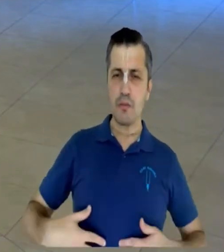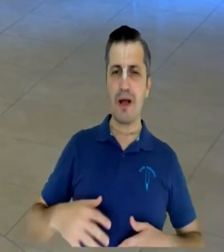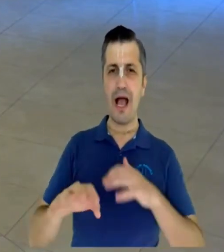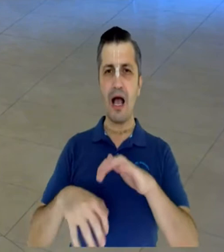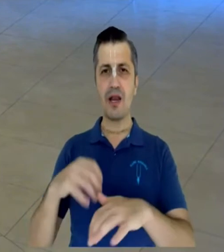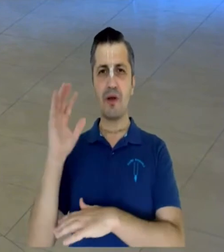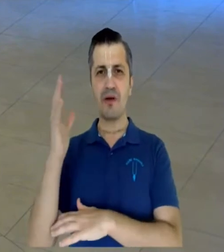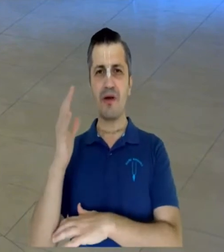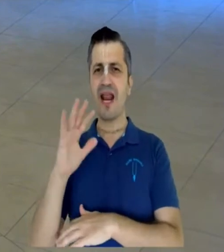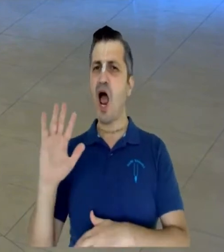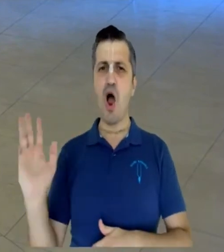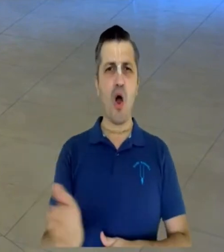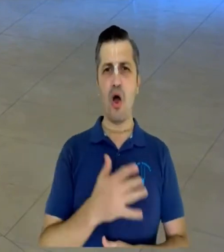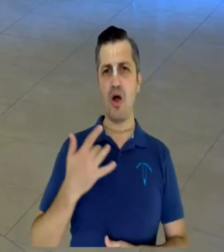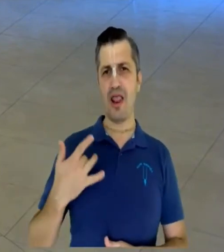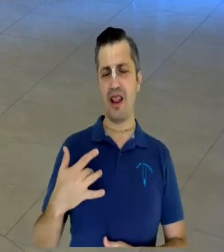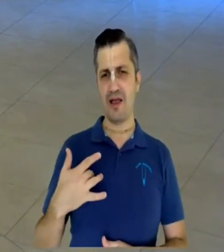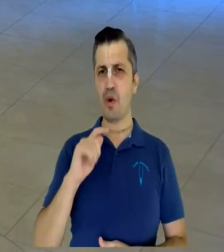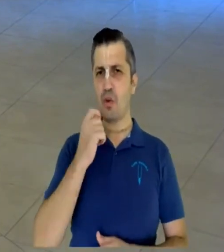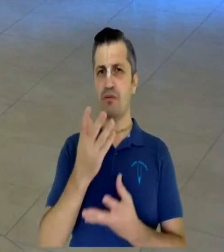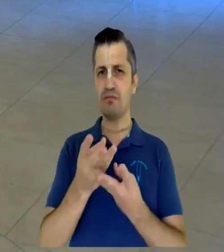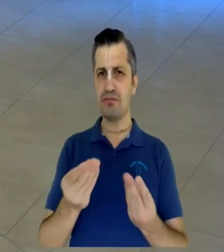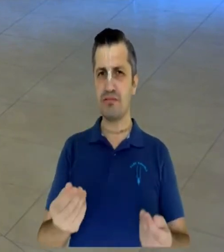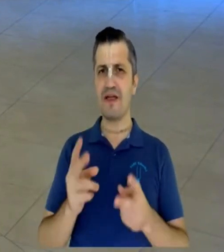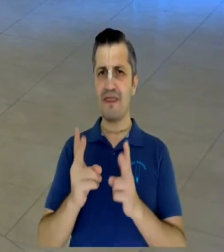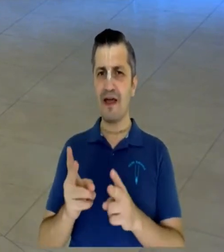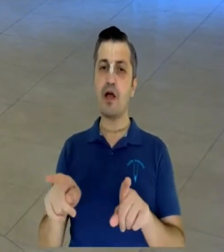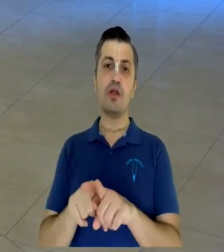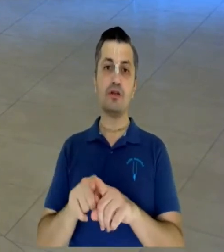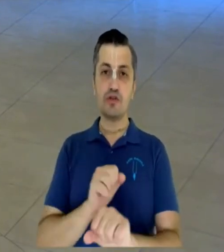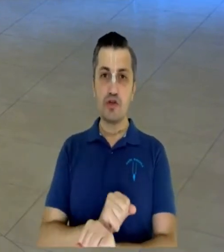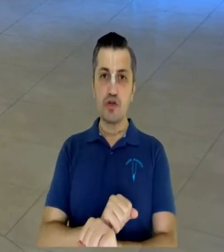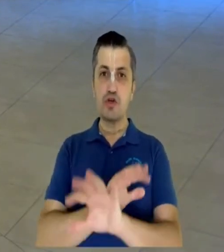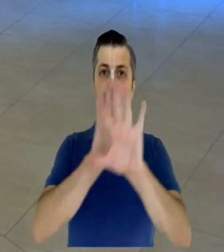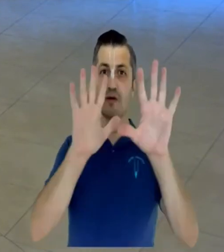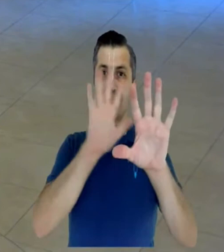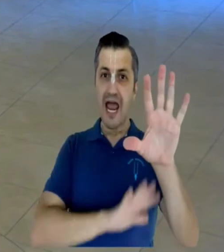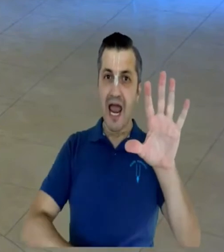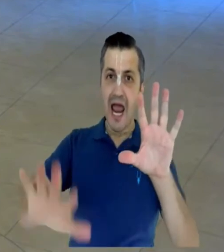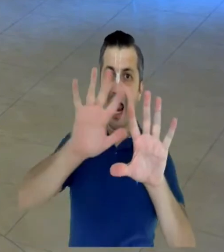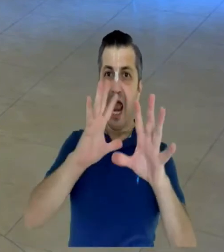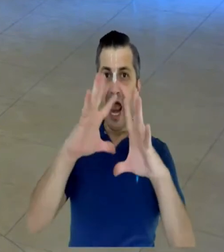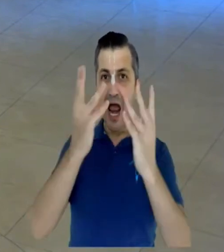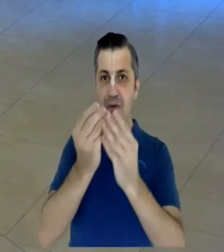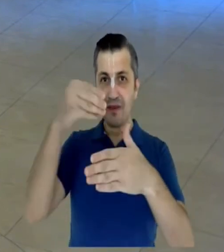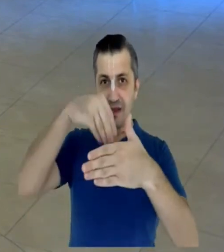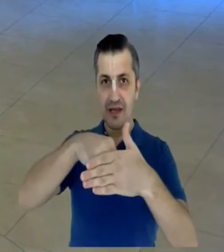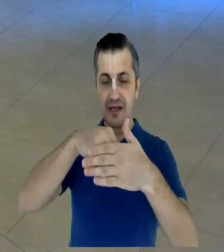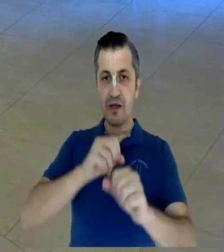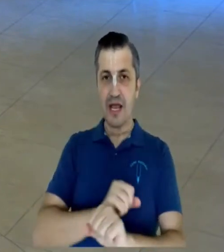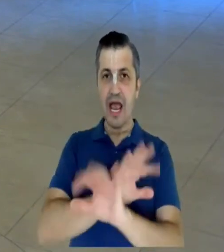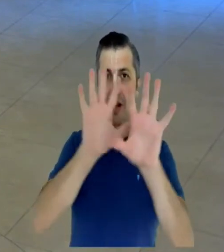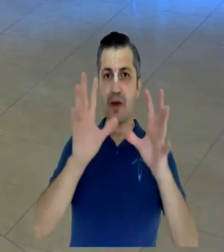vanish as well and re-emerge. So That's why this material world